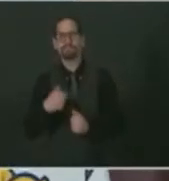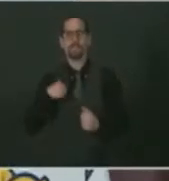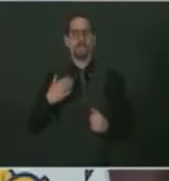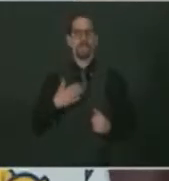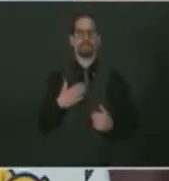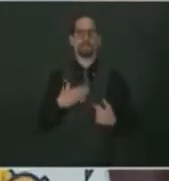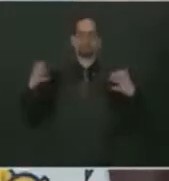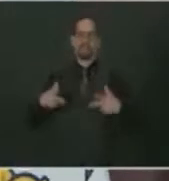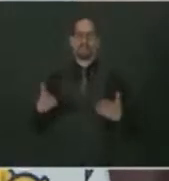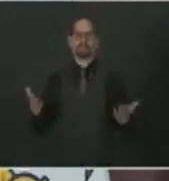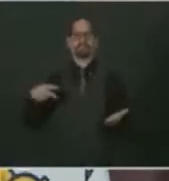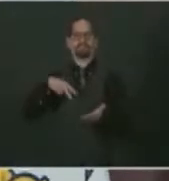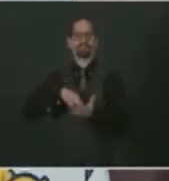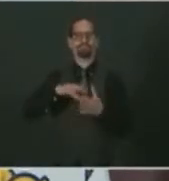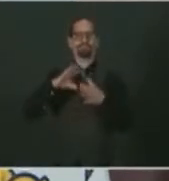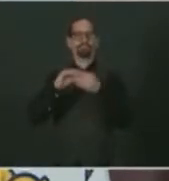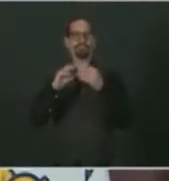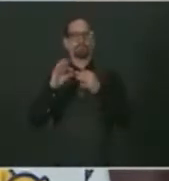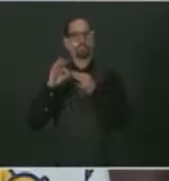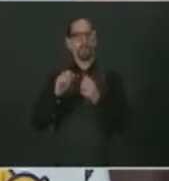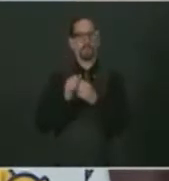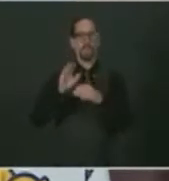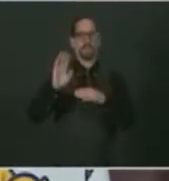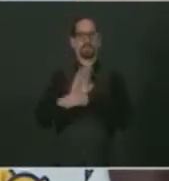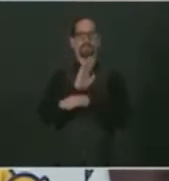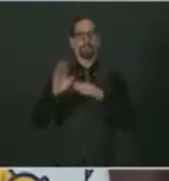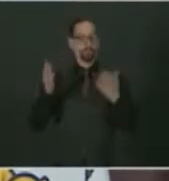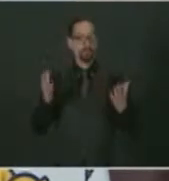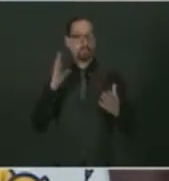loosening restrictions for our businesses. Though we